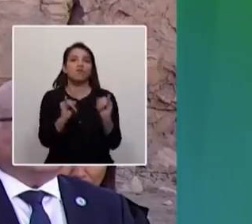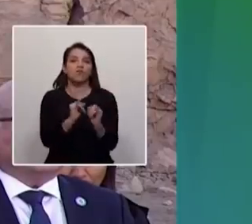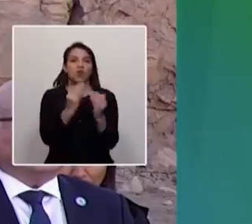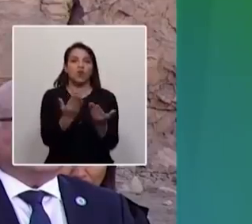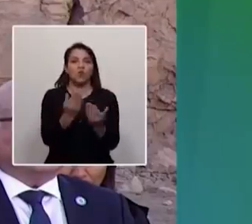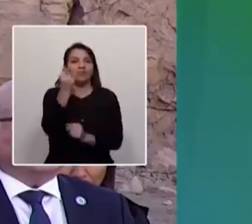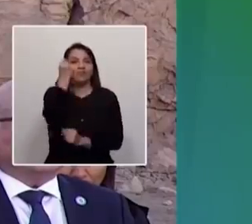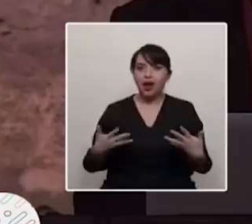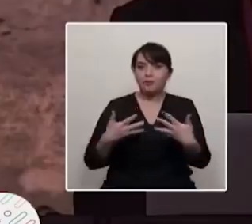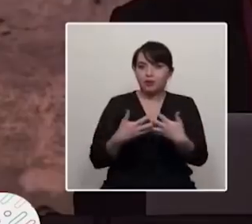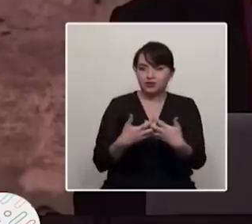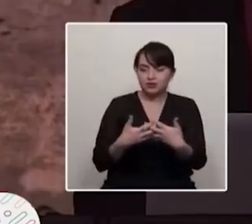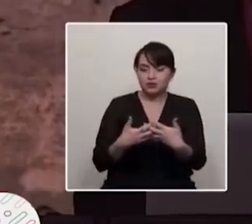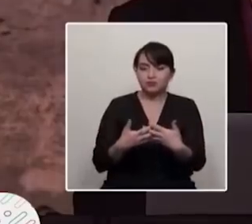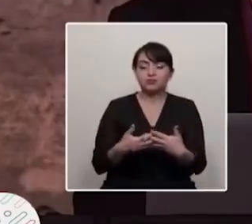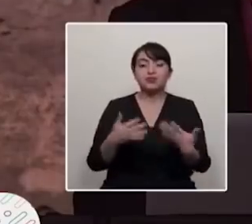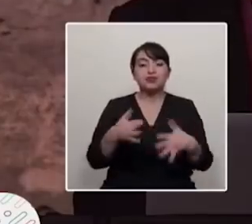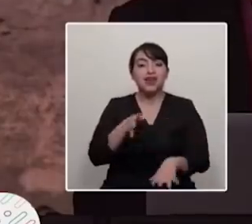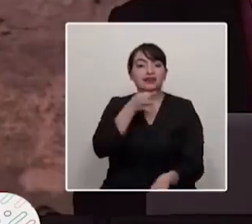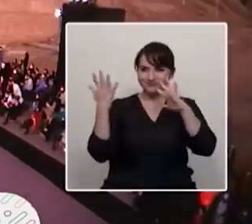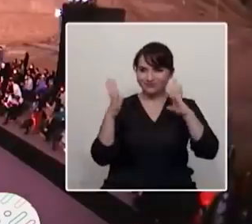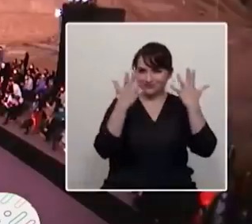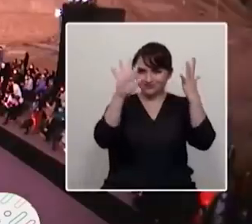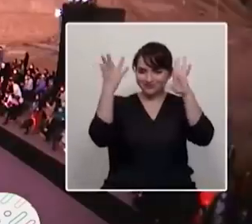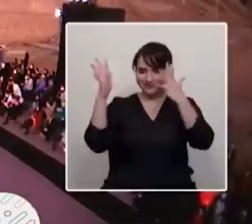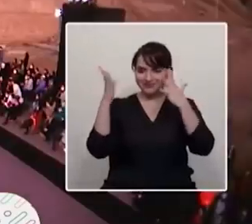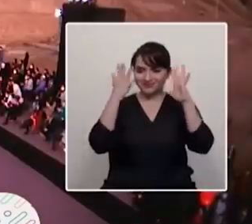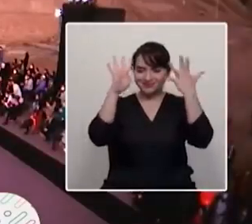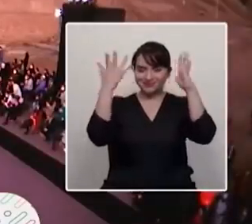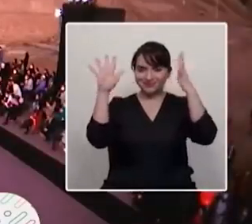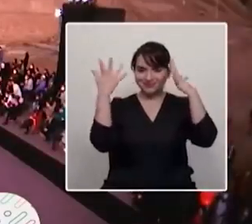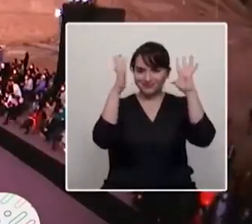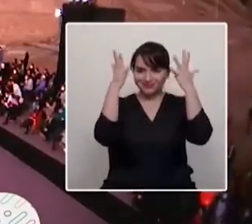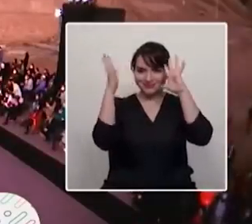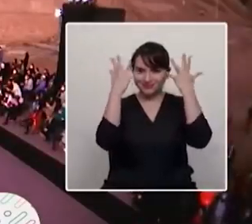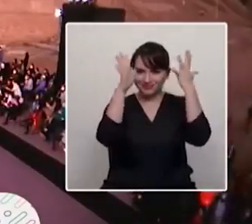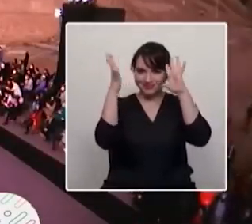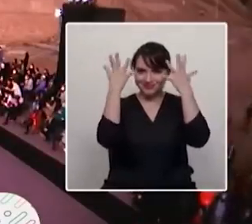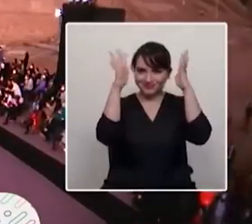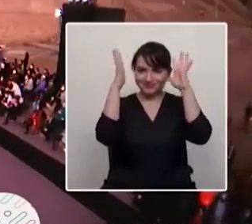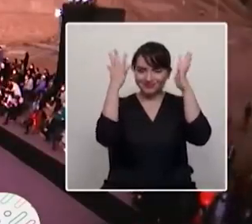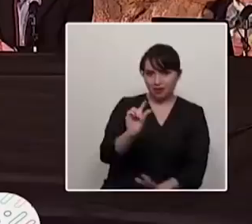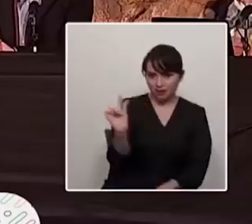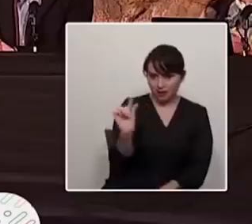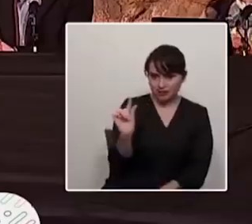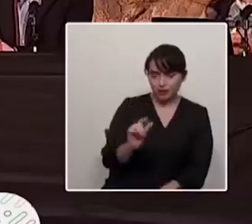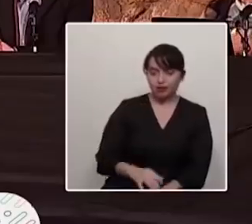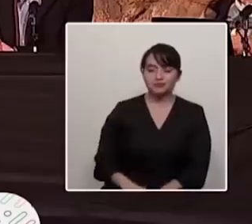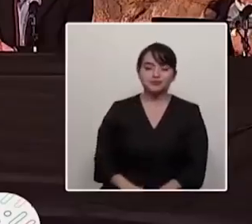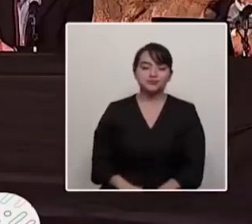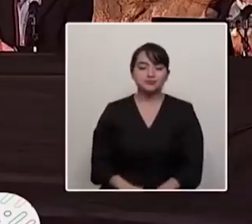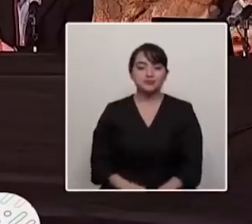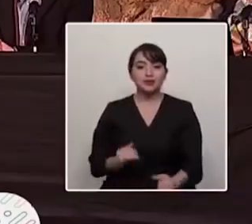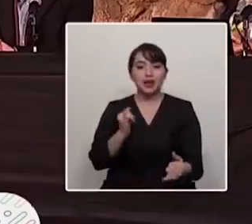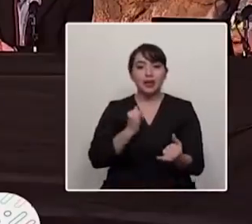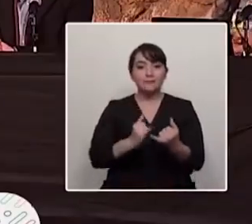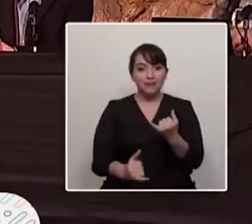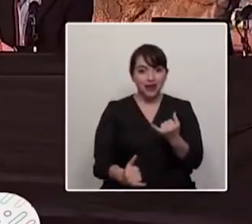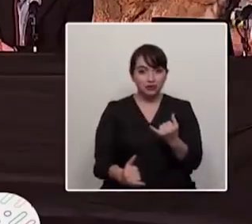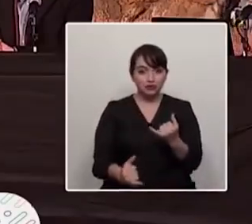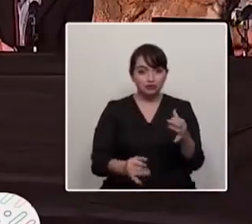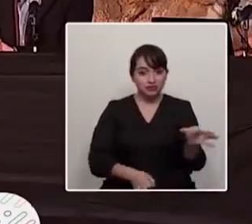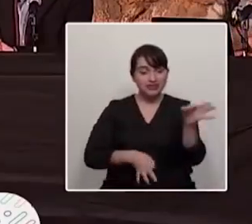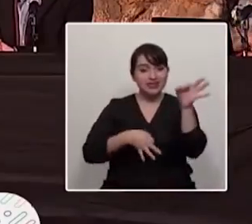constitution would recognize for the first time Chile's indigenous peoples, codify reproductive rights, make higher education free, require